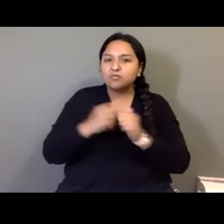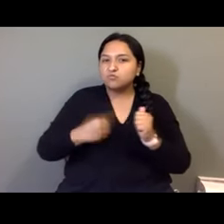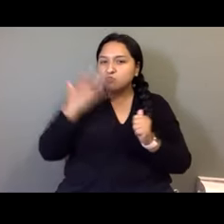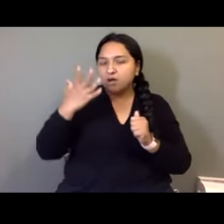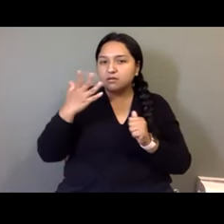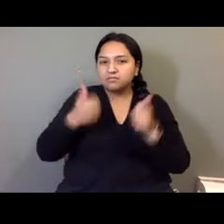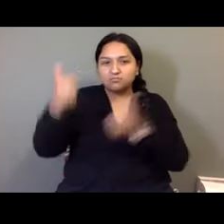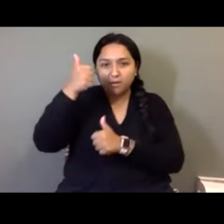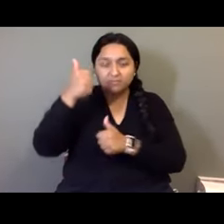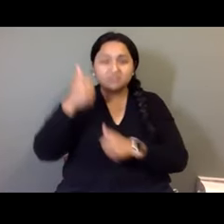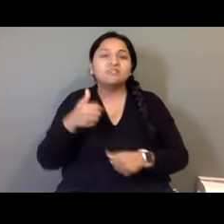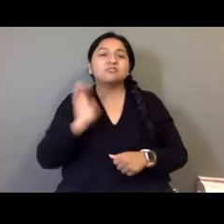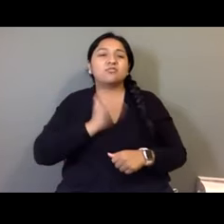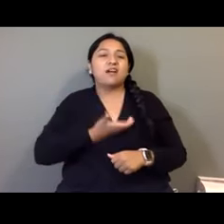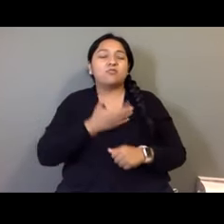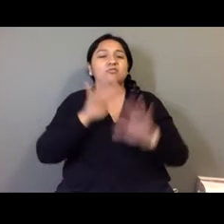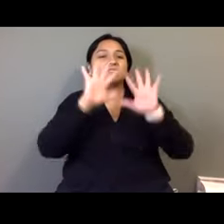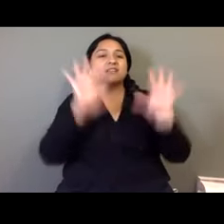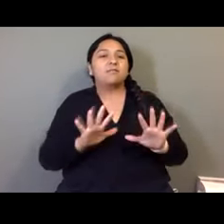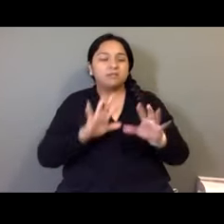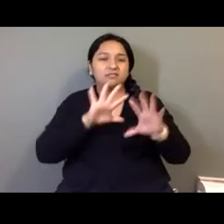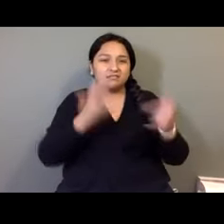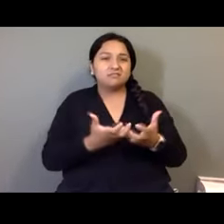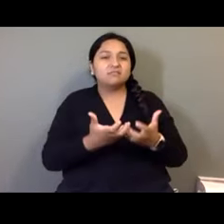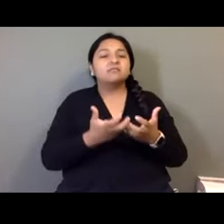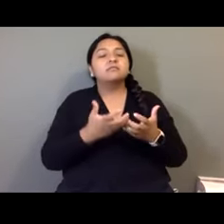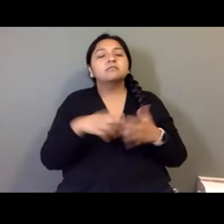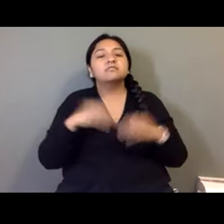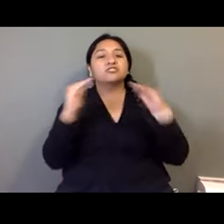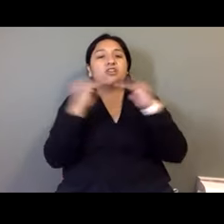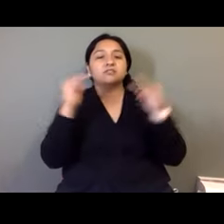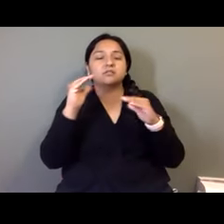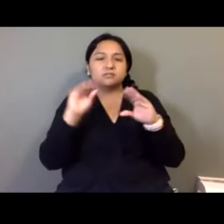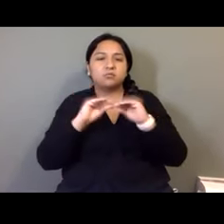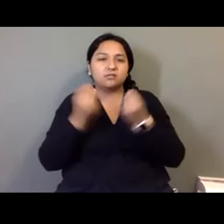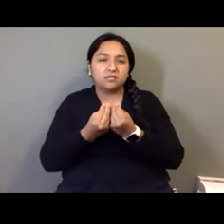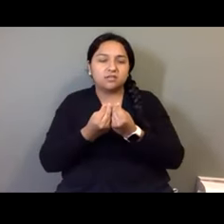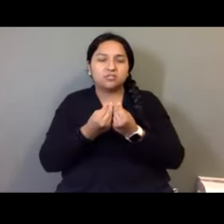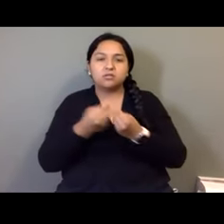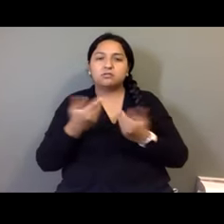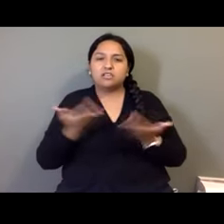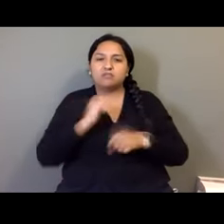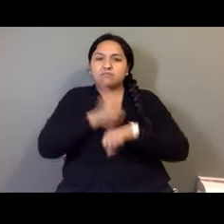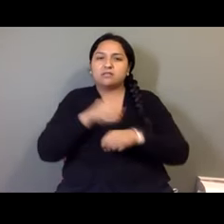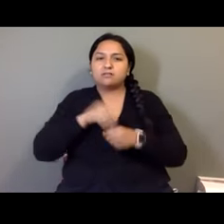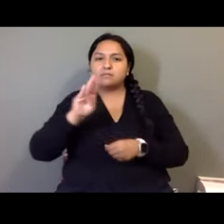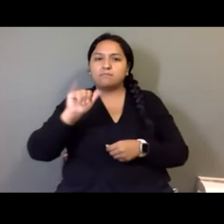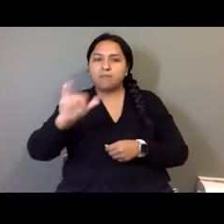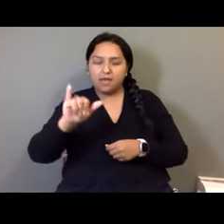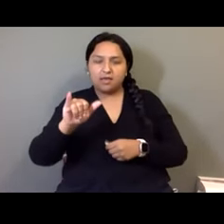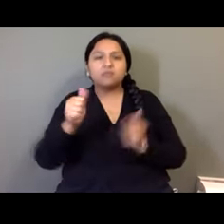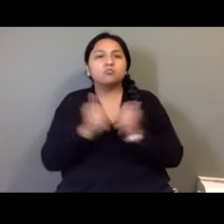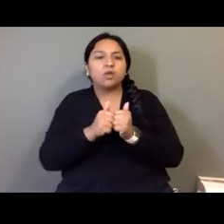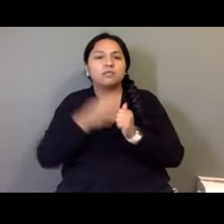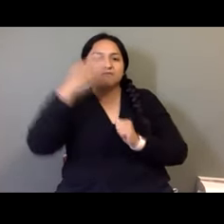is a climate justice organization that is based in the Bay, that is run by frontline youth, you know, with some adult